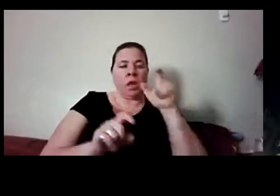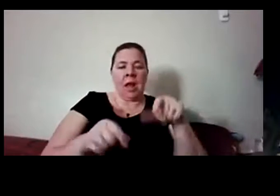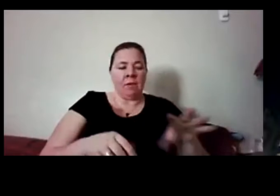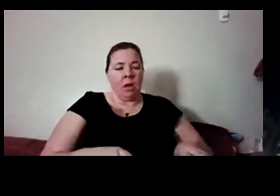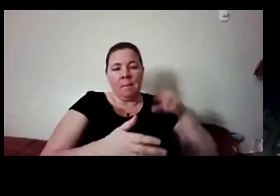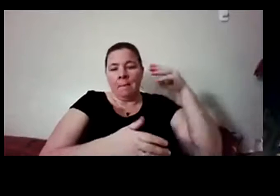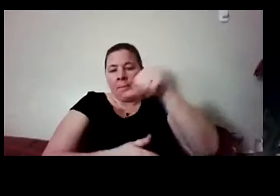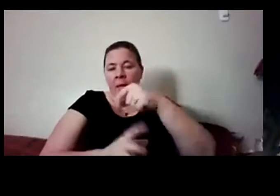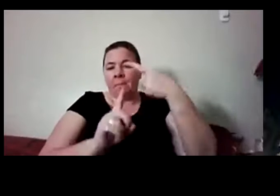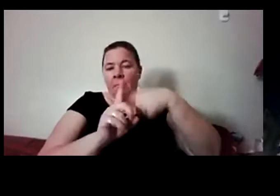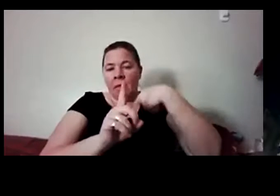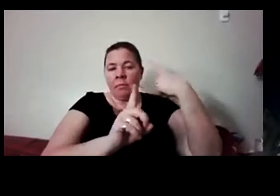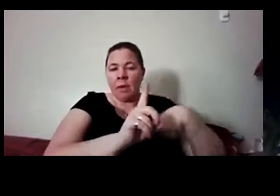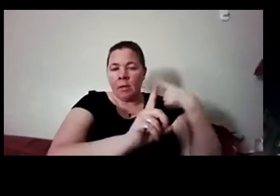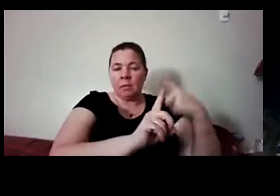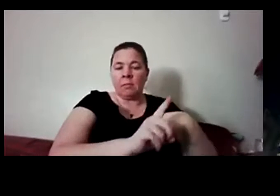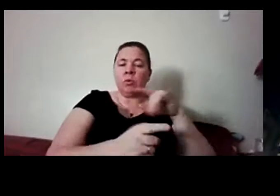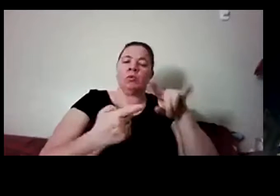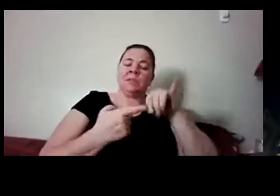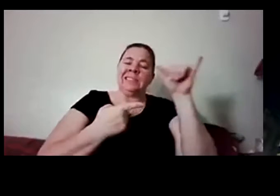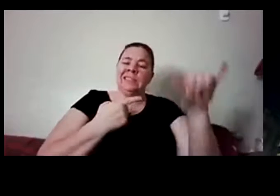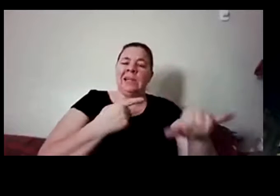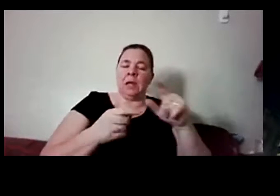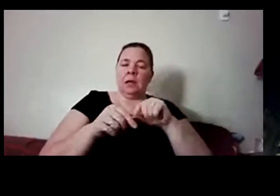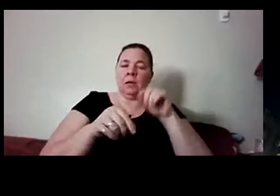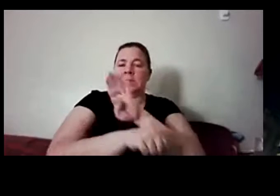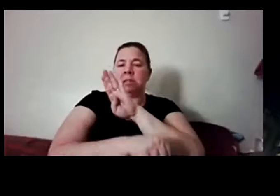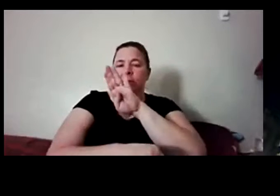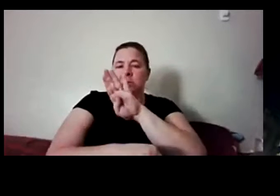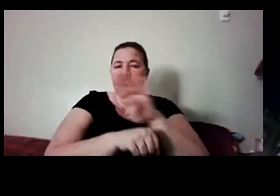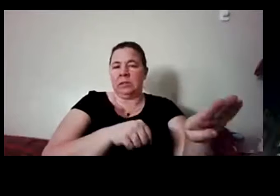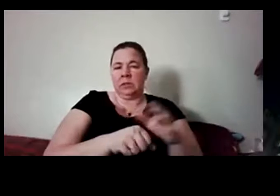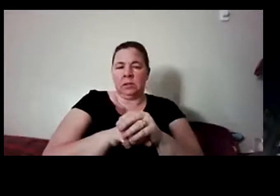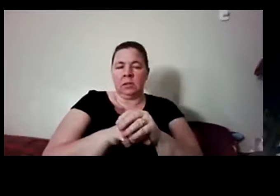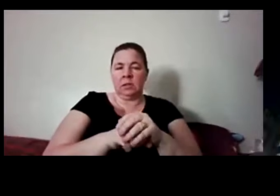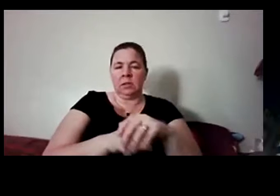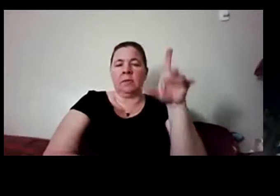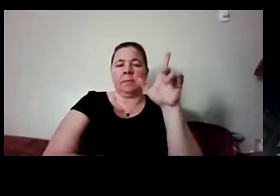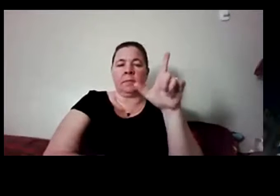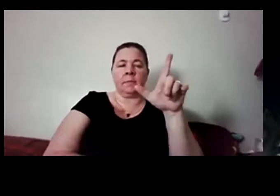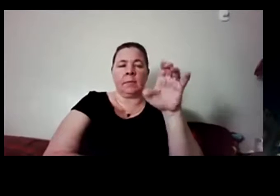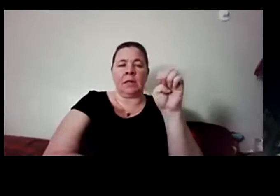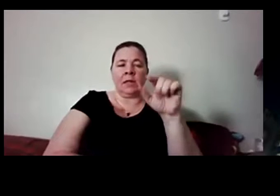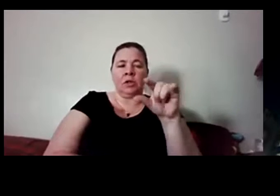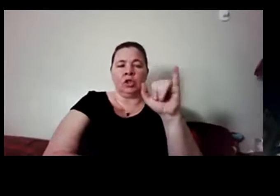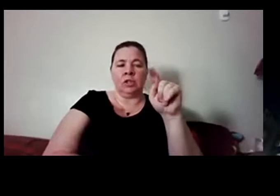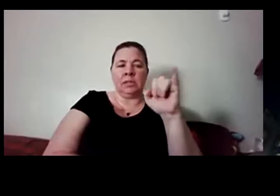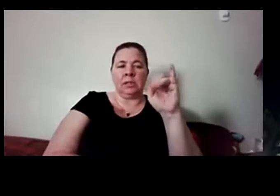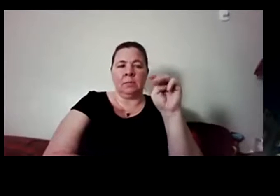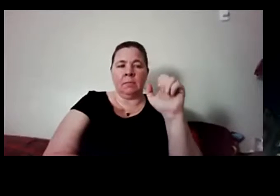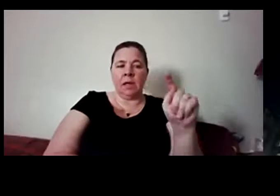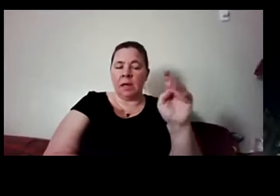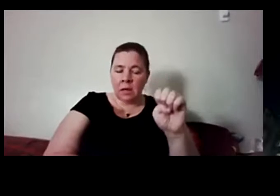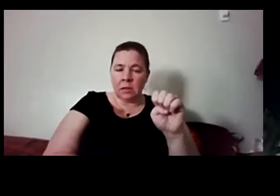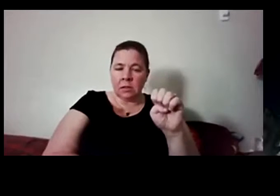every month to stay in business. And above all, legitimate, viable products. Let's put one